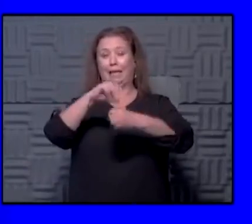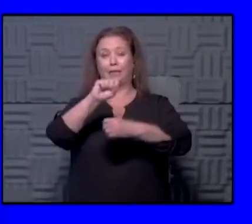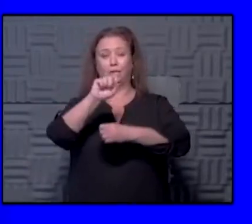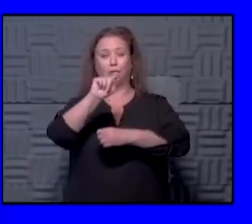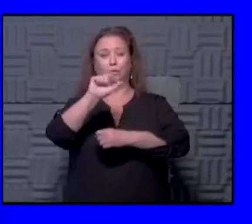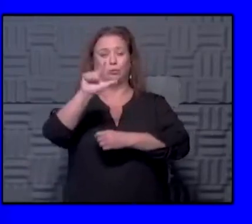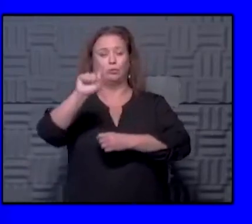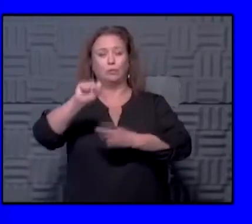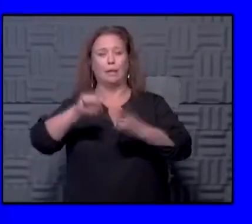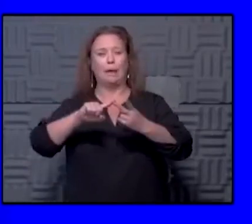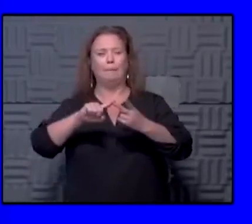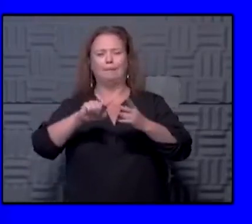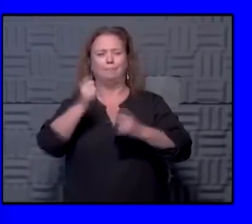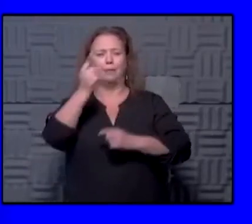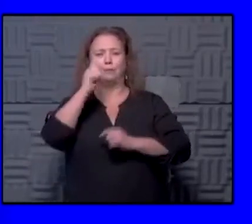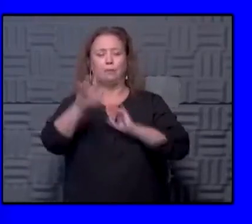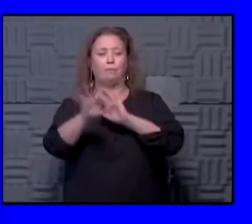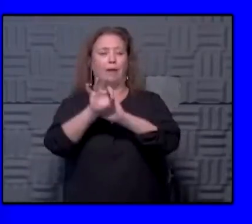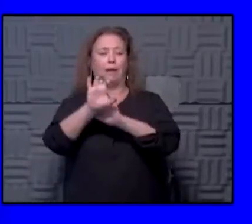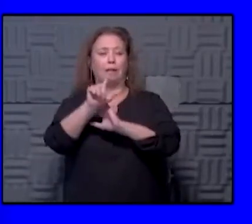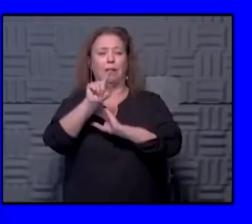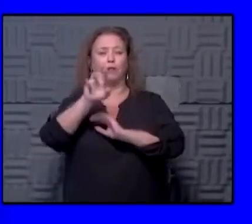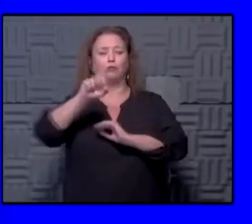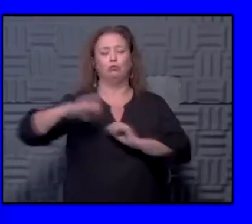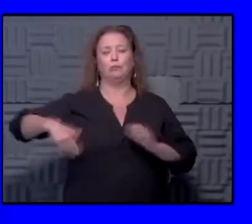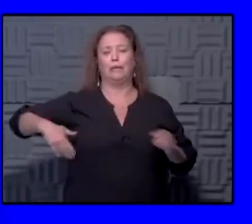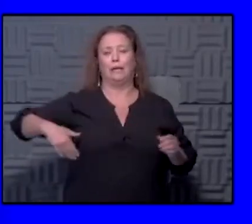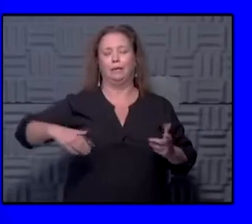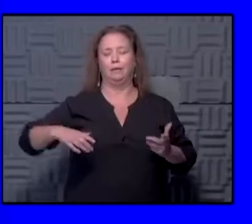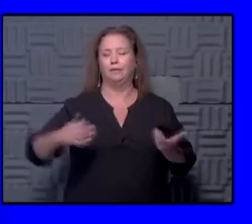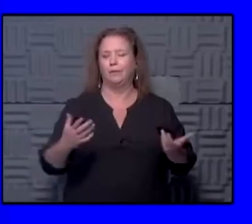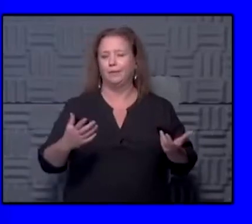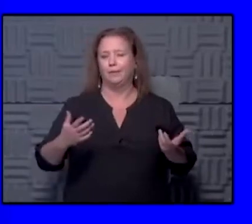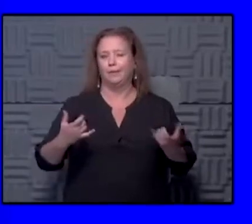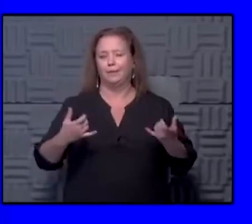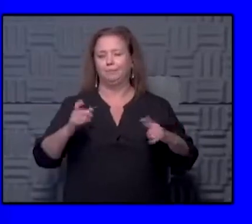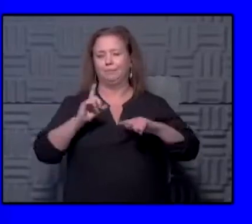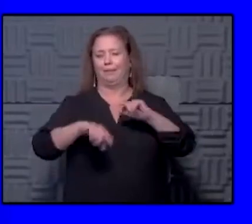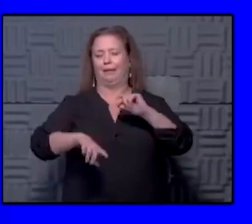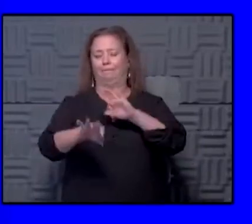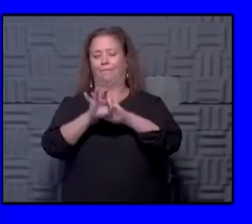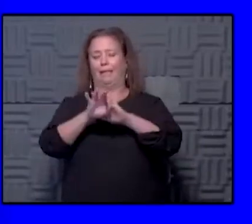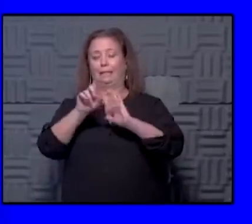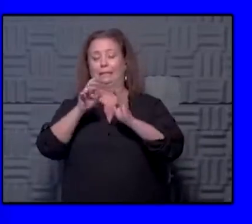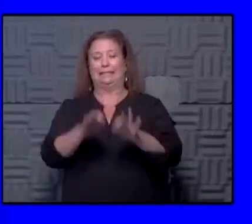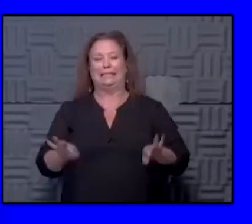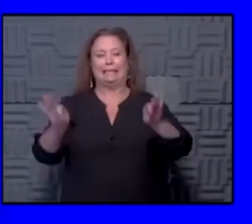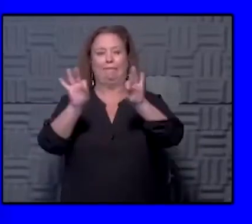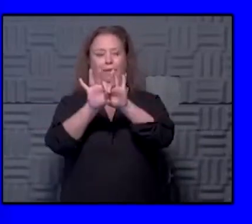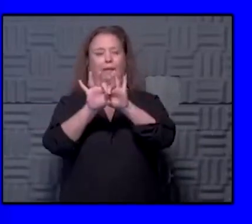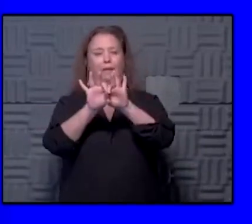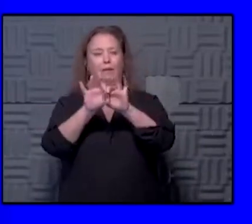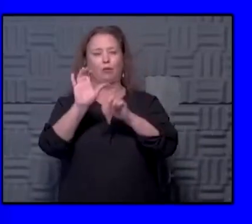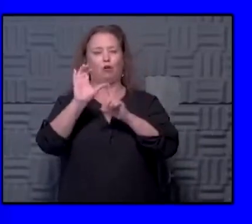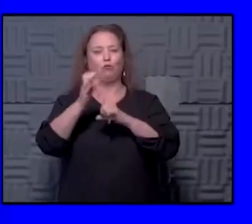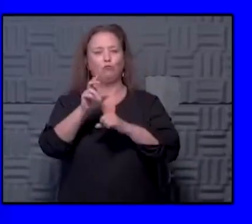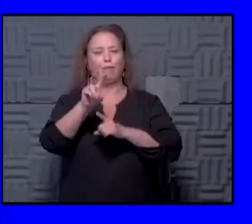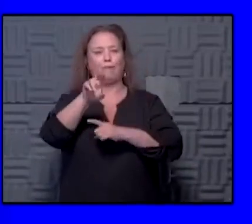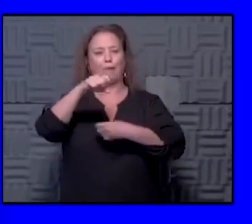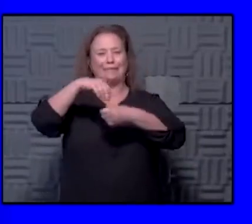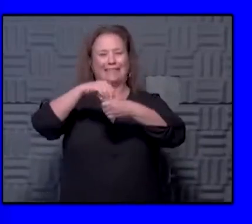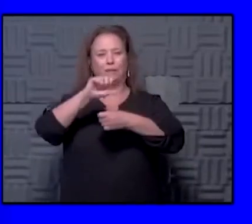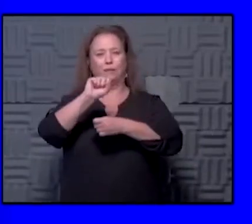really found any clusters, and they haven't really been able to find any significant culturable virus from the stool. So it